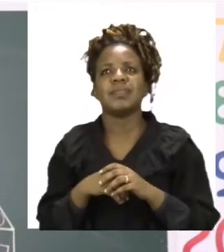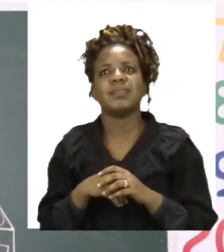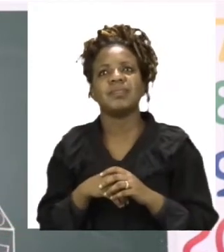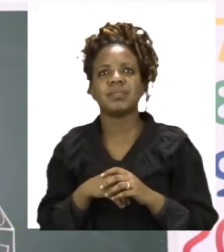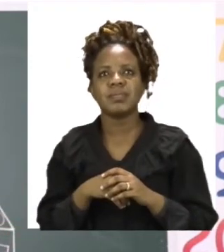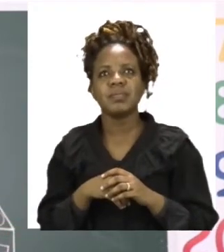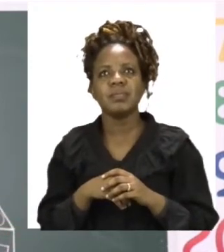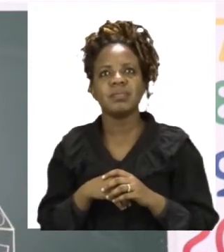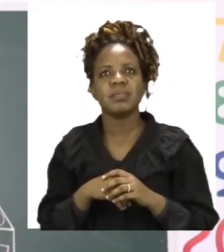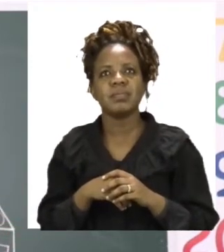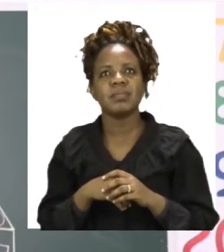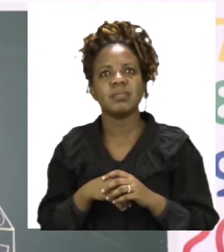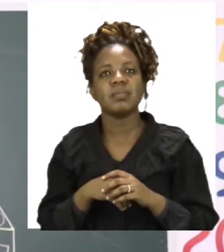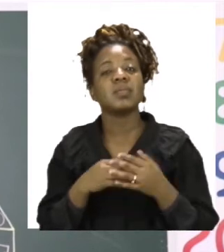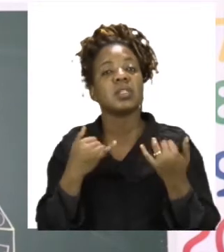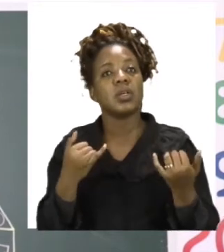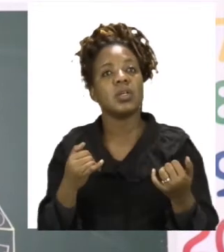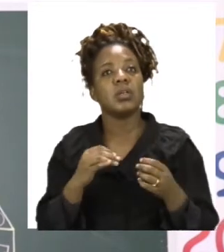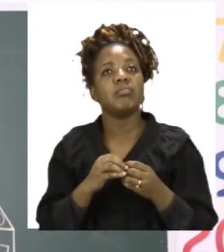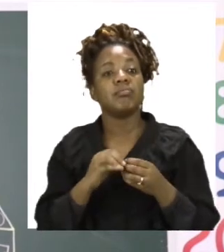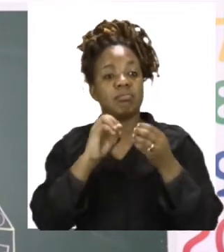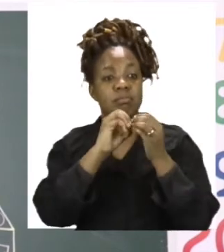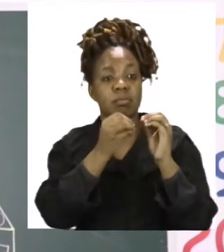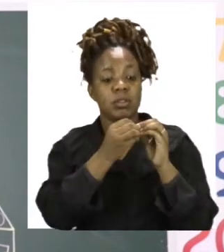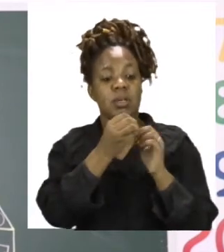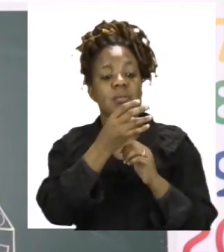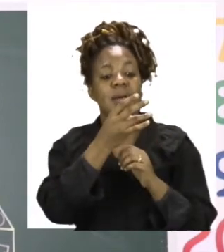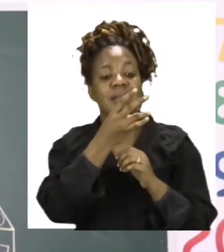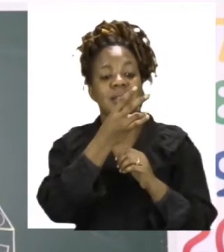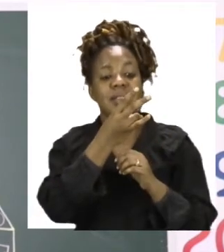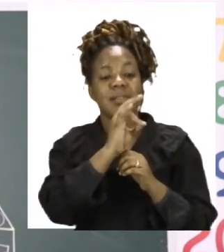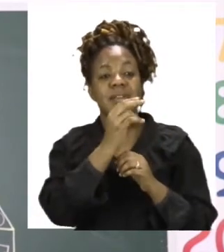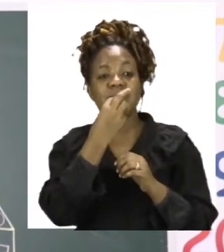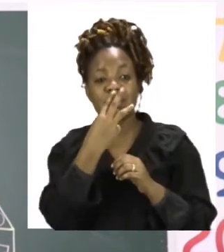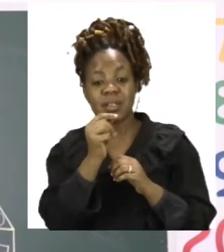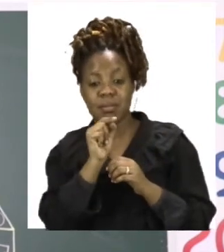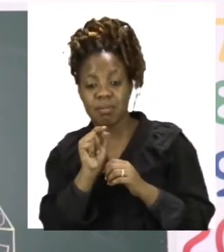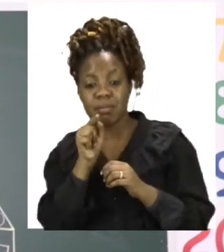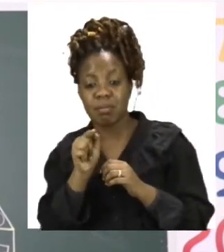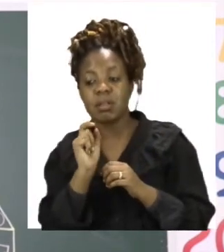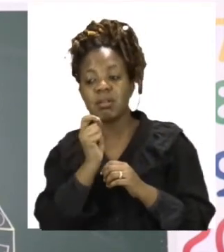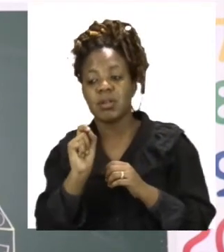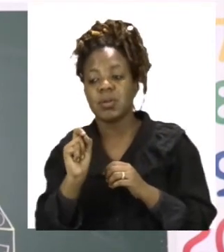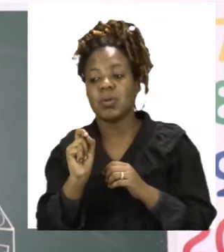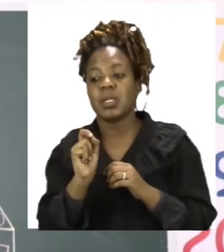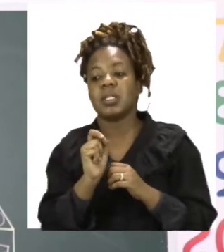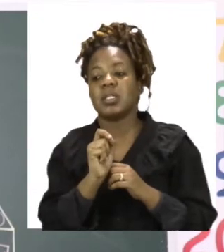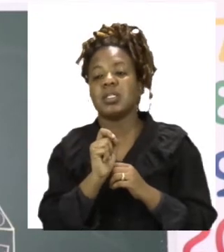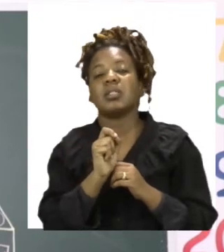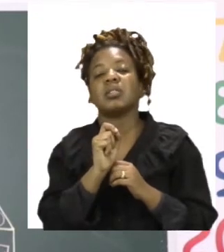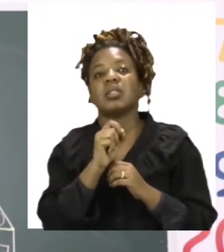So I want you to please write 70 where you see 73 as